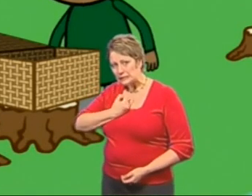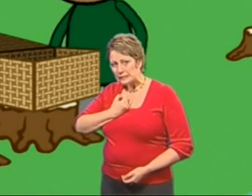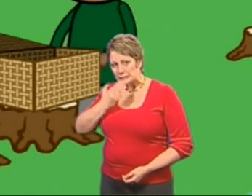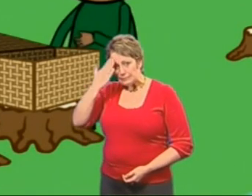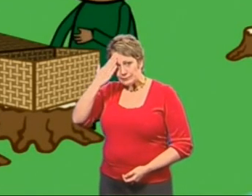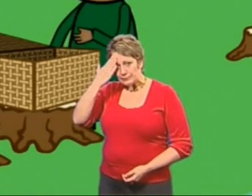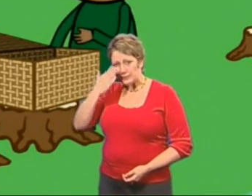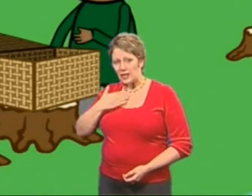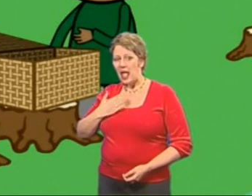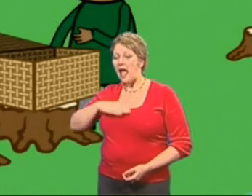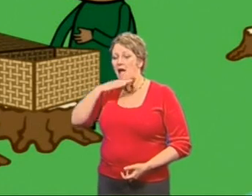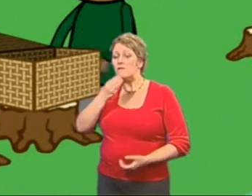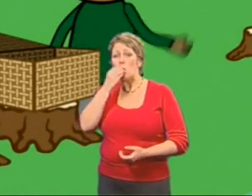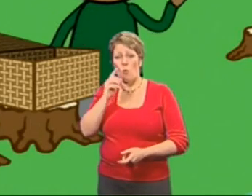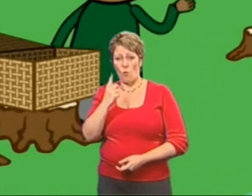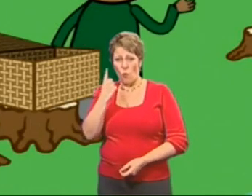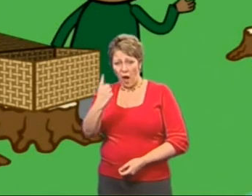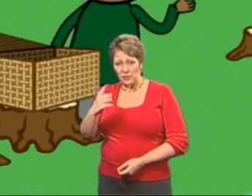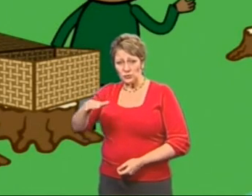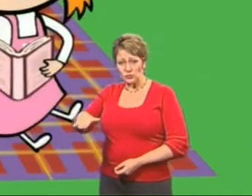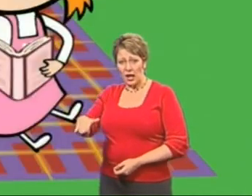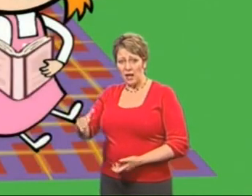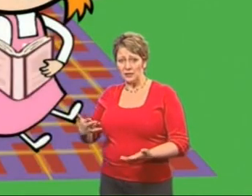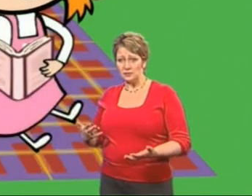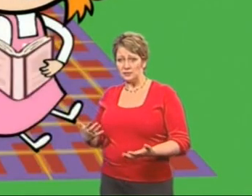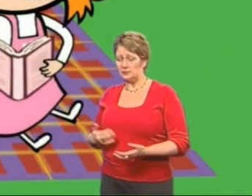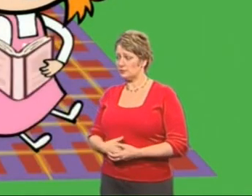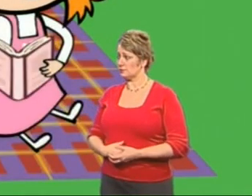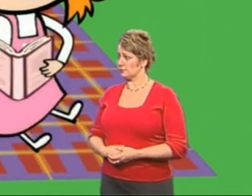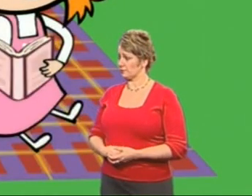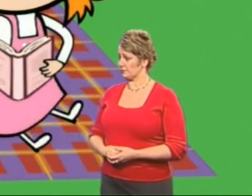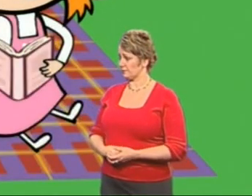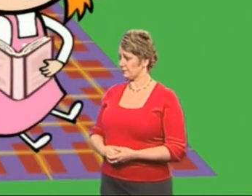fault. I only brought enough food for one child.